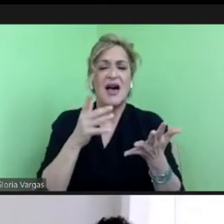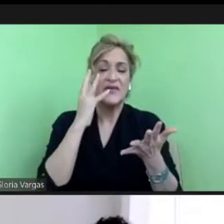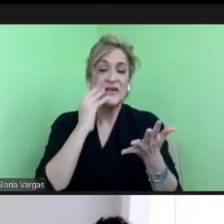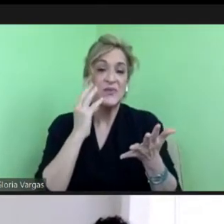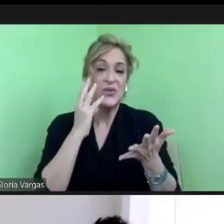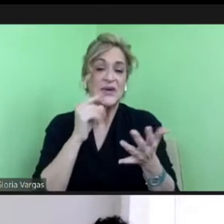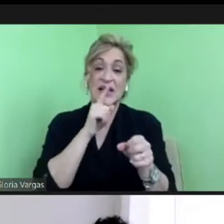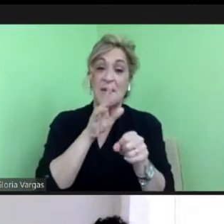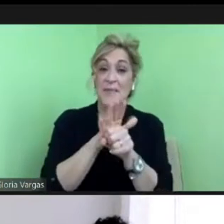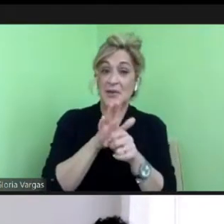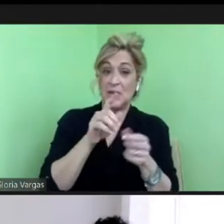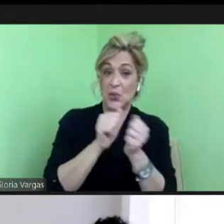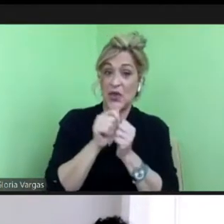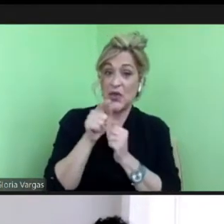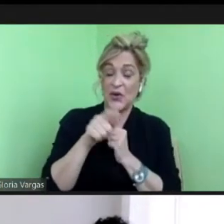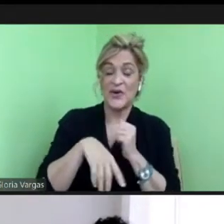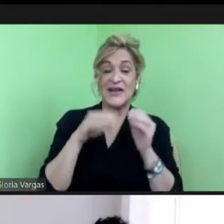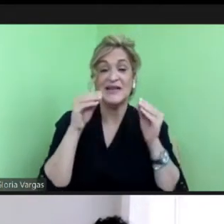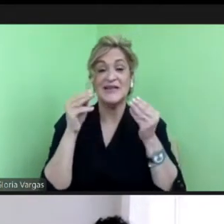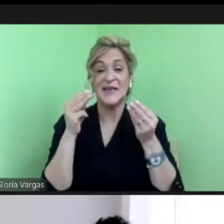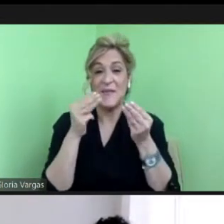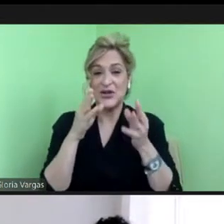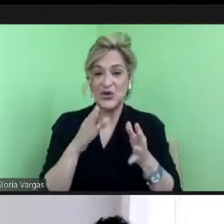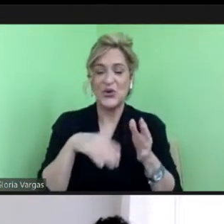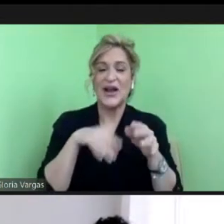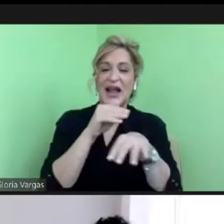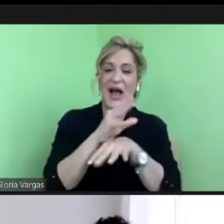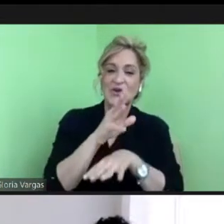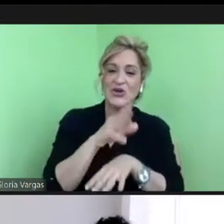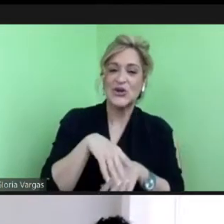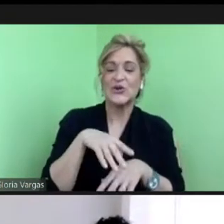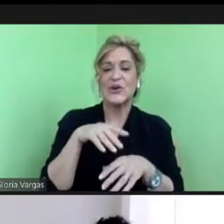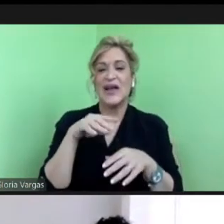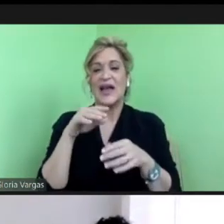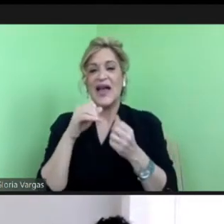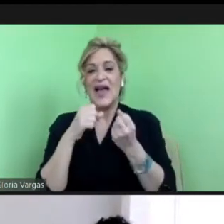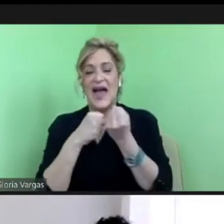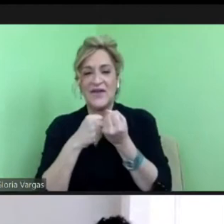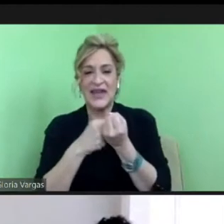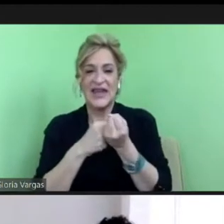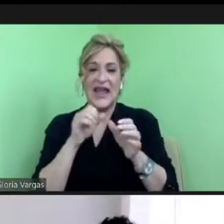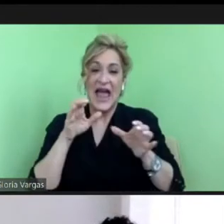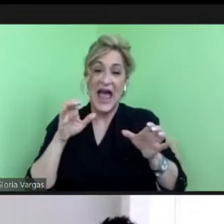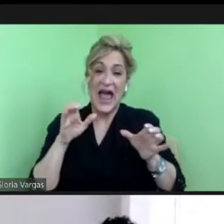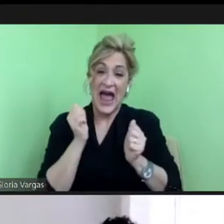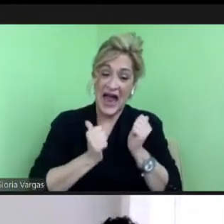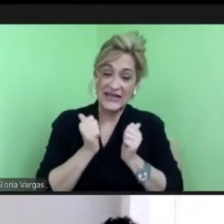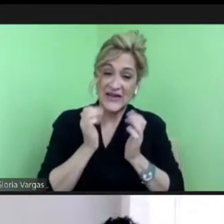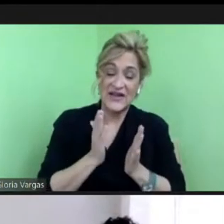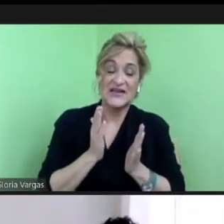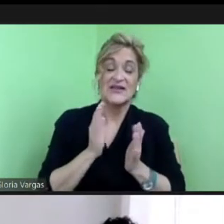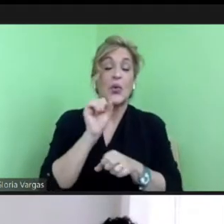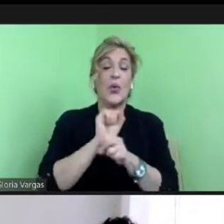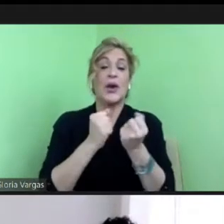a mentor, a counselor, advocate, and activist, working alongside young adults with